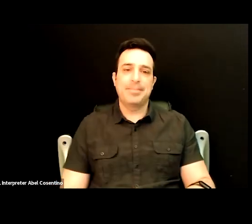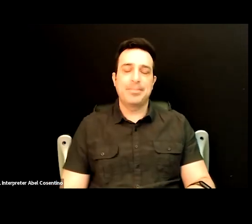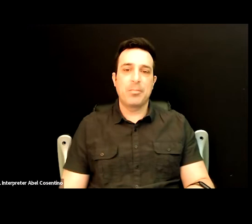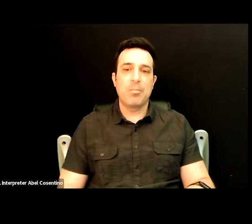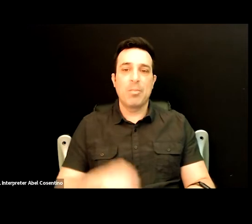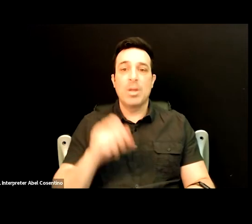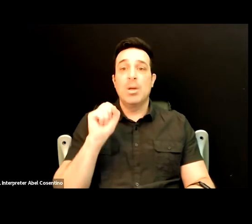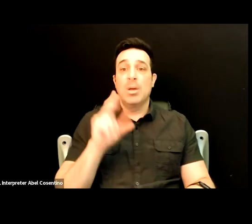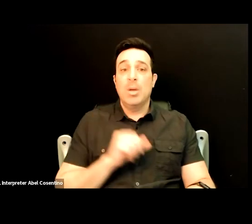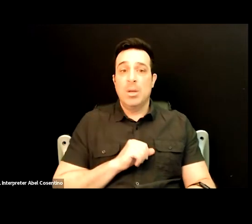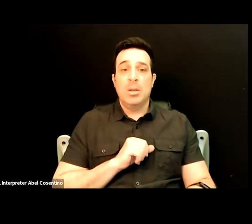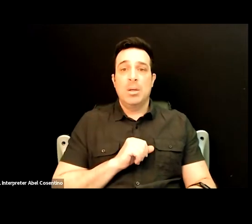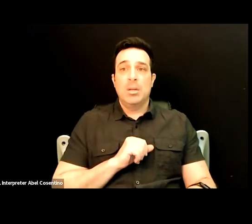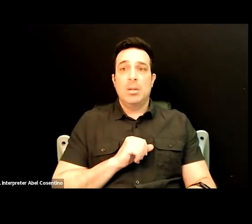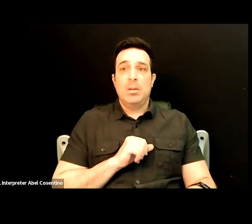Let's